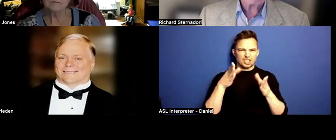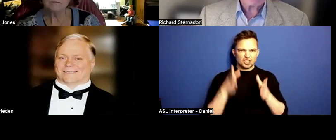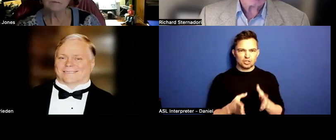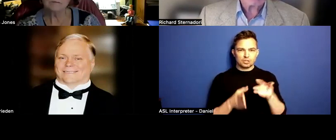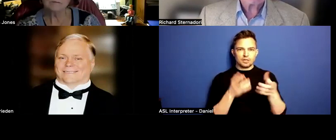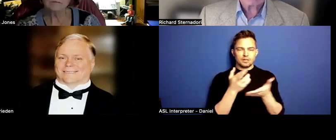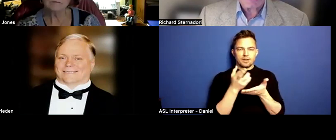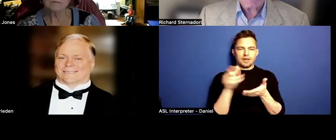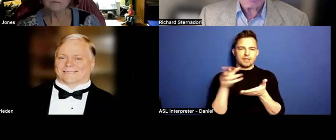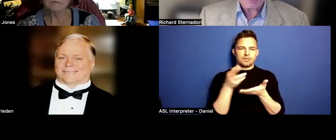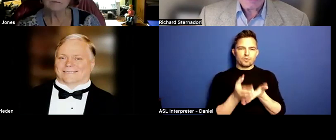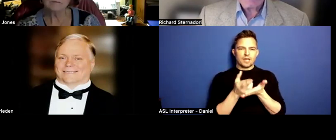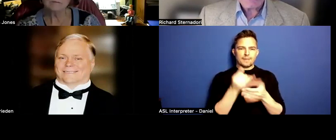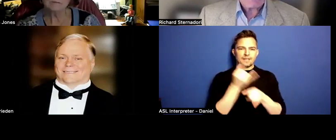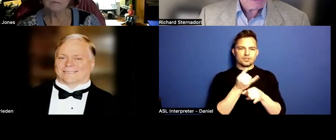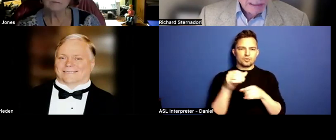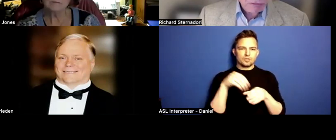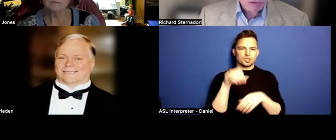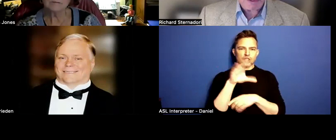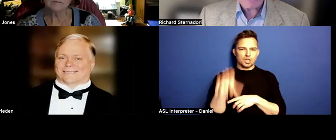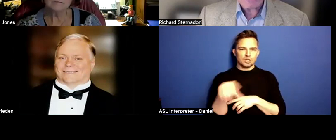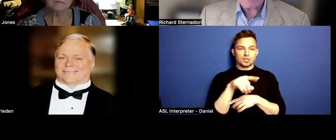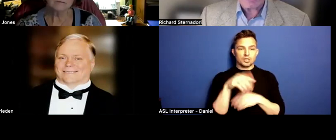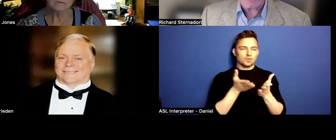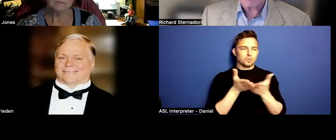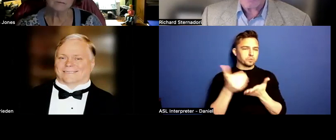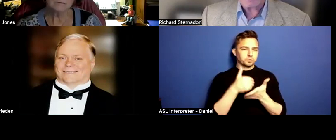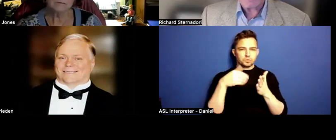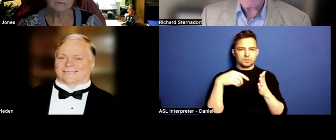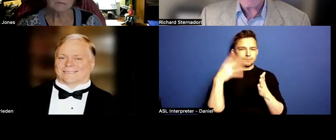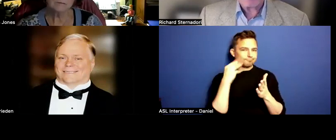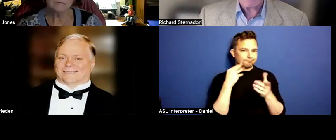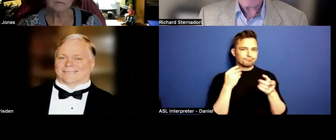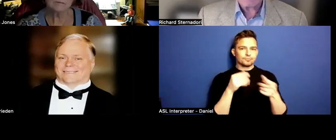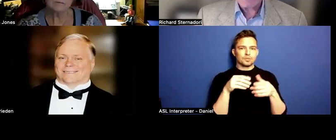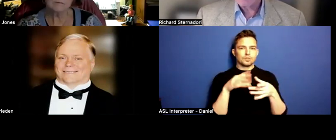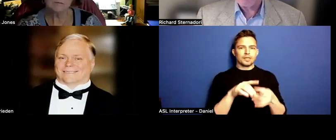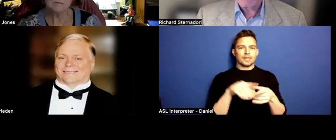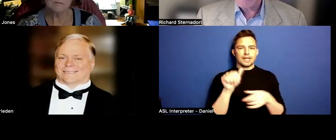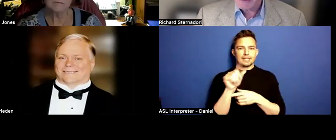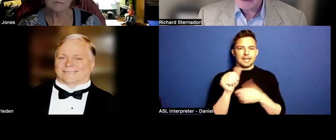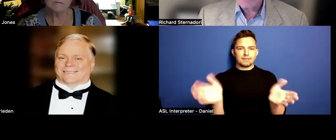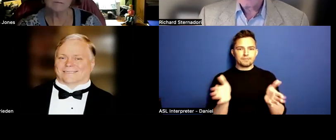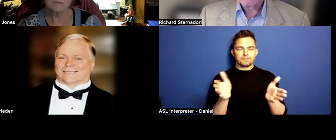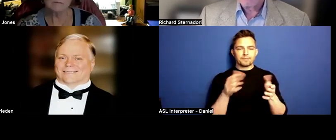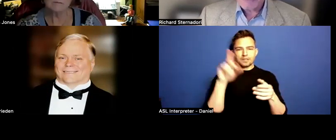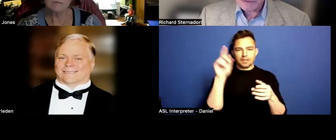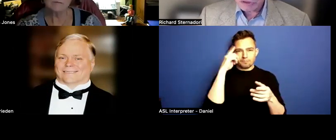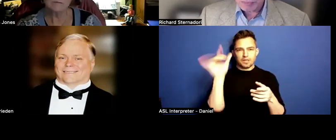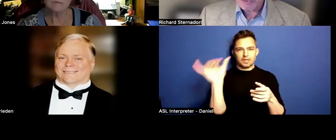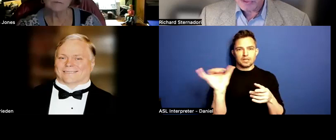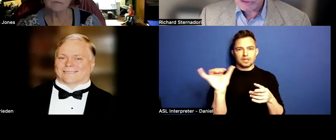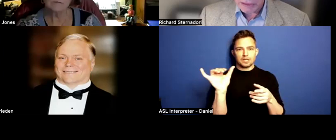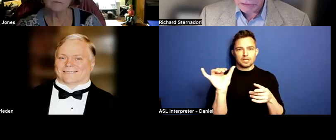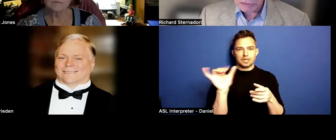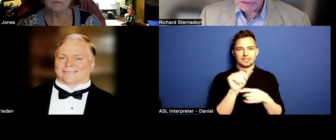Rehab Institute in Chicago. She has extensive experience as a trainer regarding the ADA for business, government, and